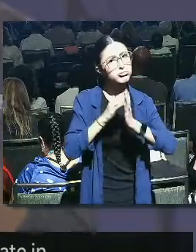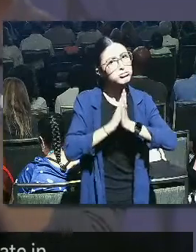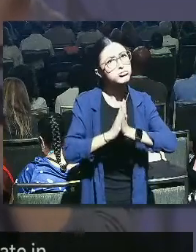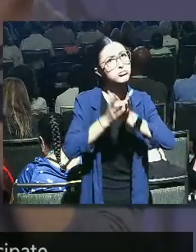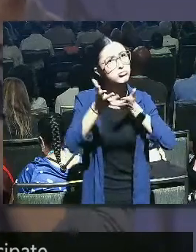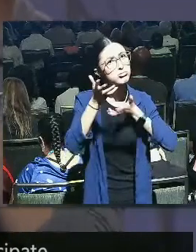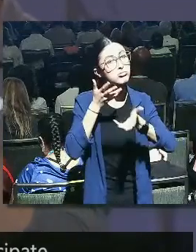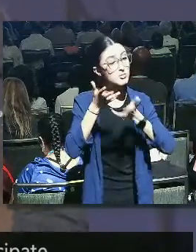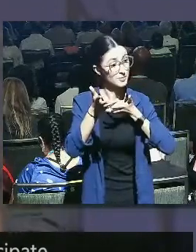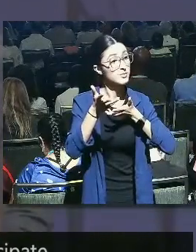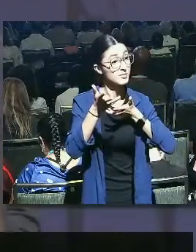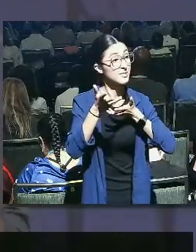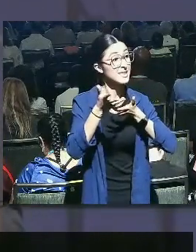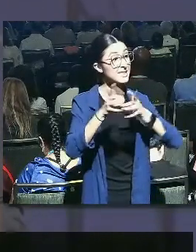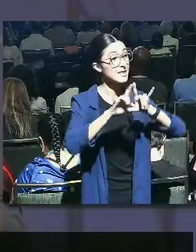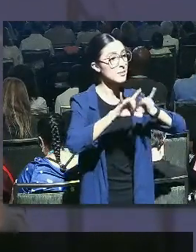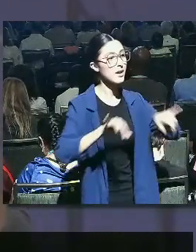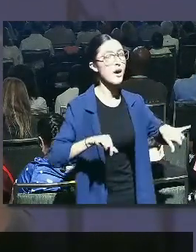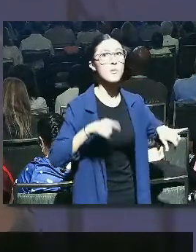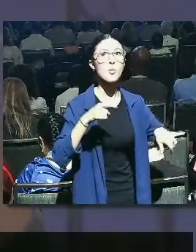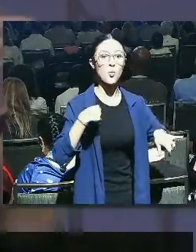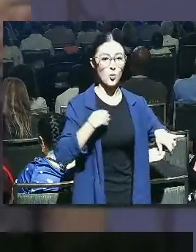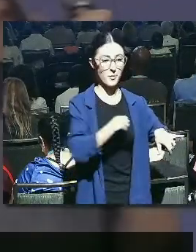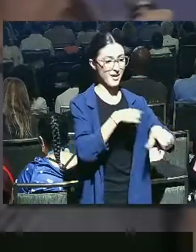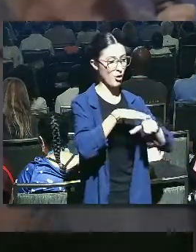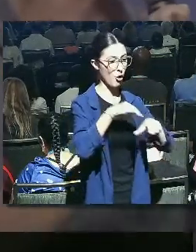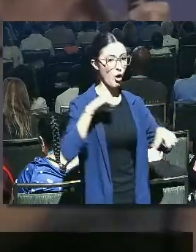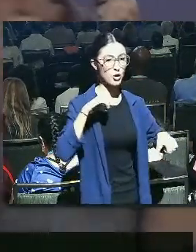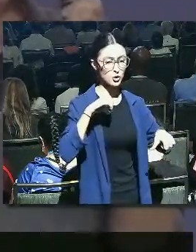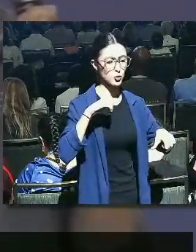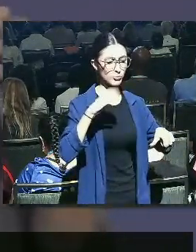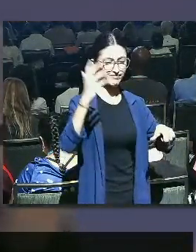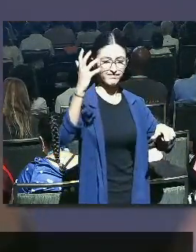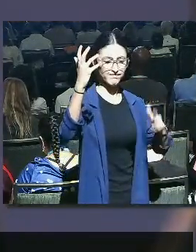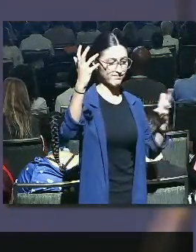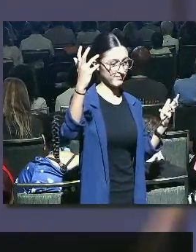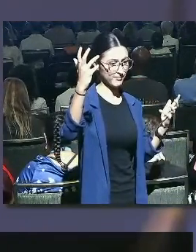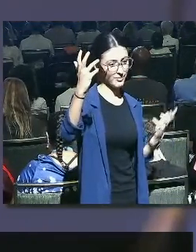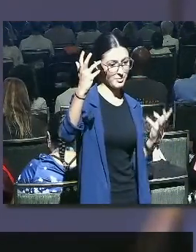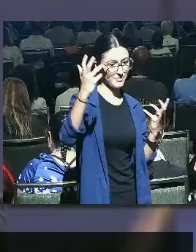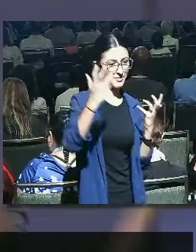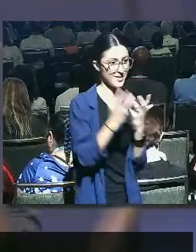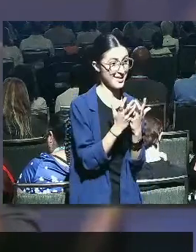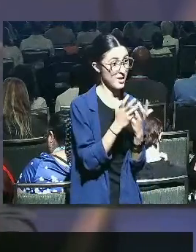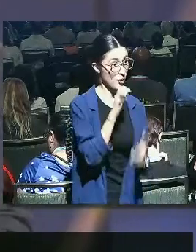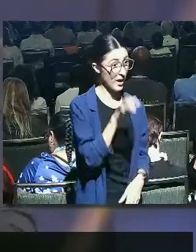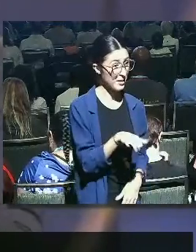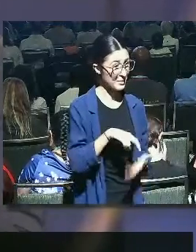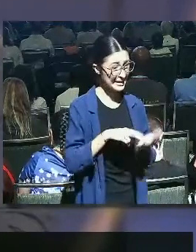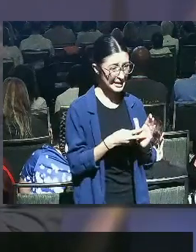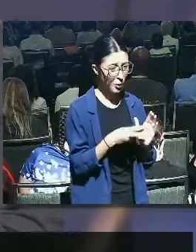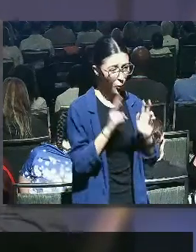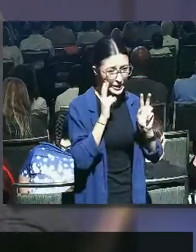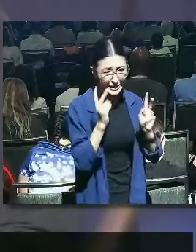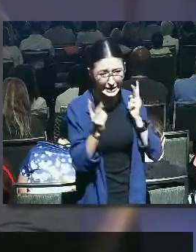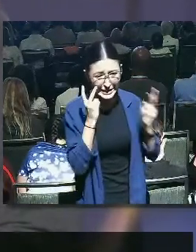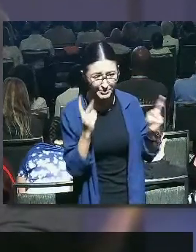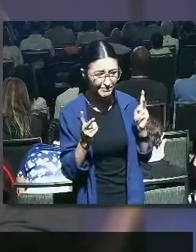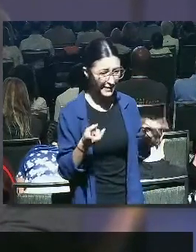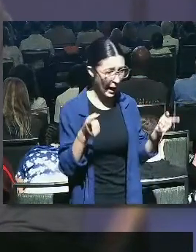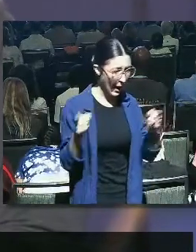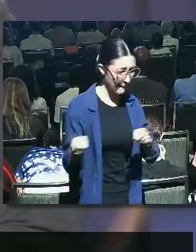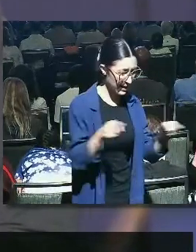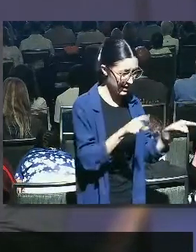being called into the gaps that we see all over the world between how things are and how God wanted them